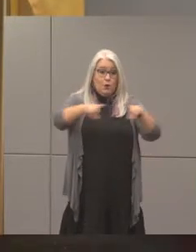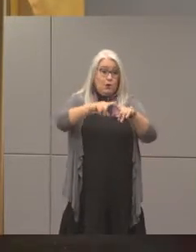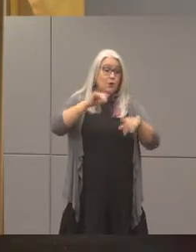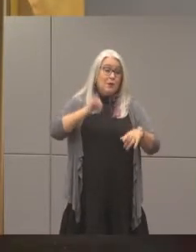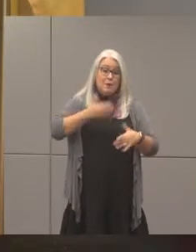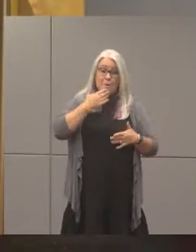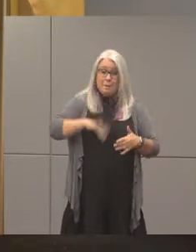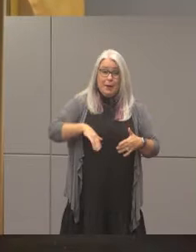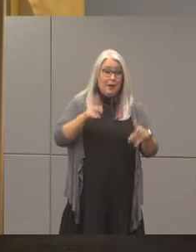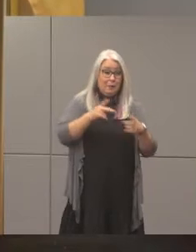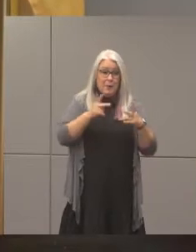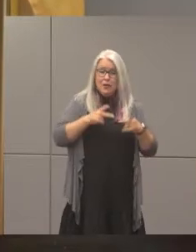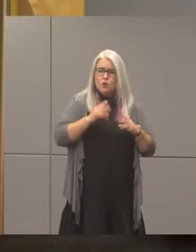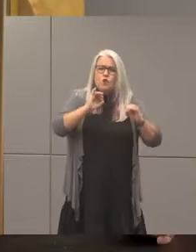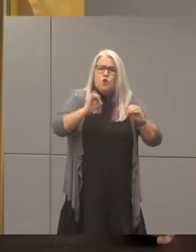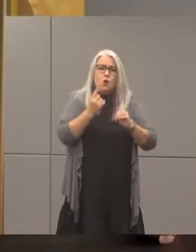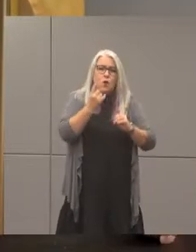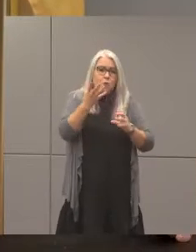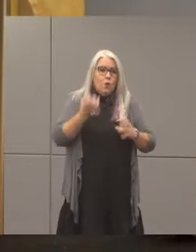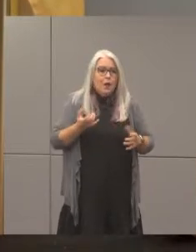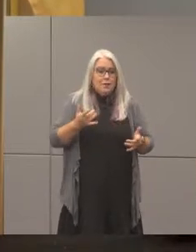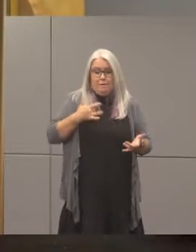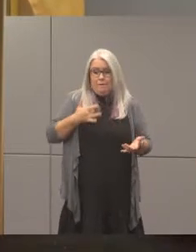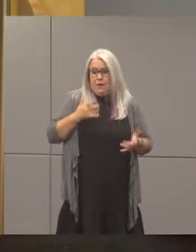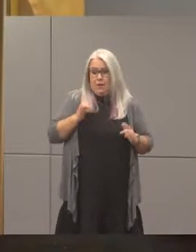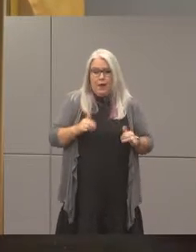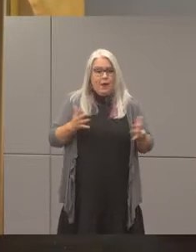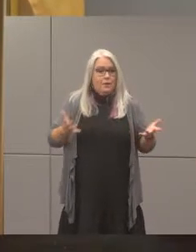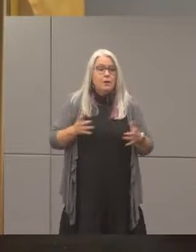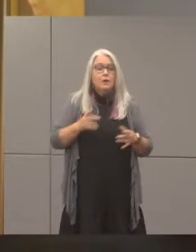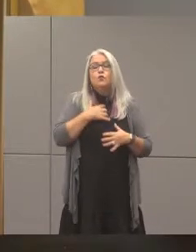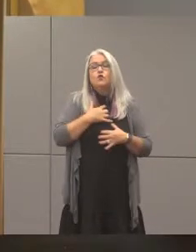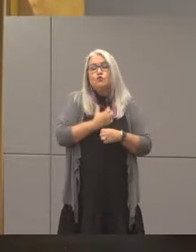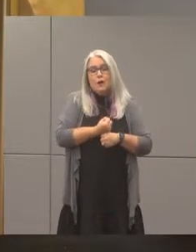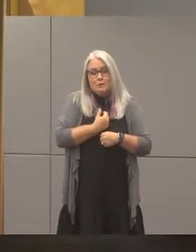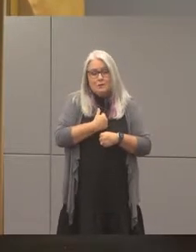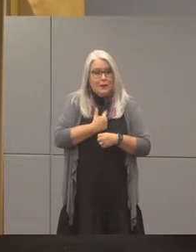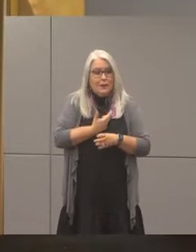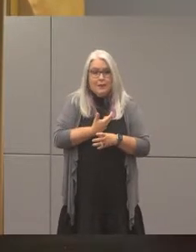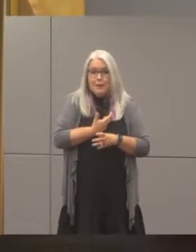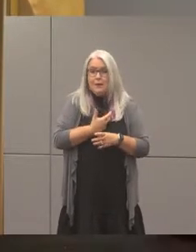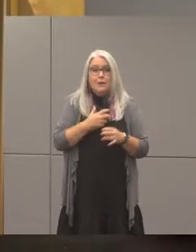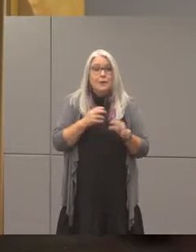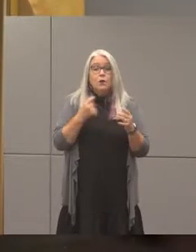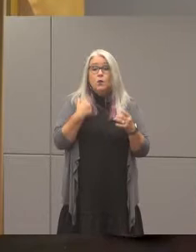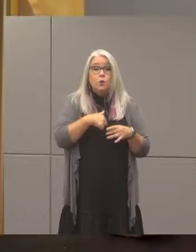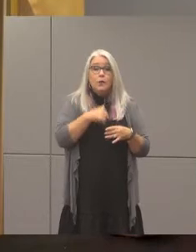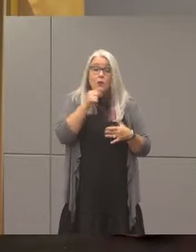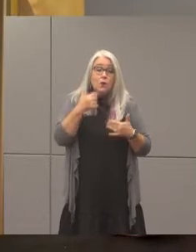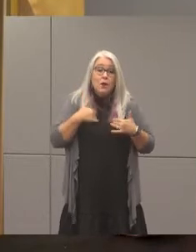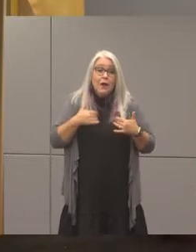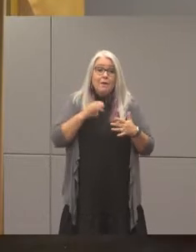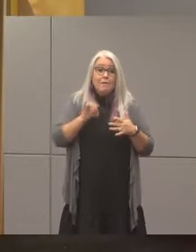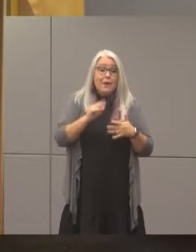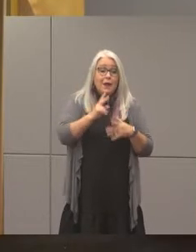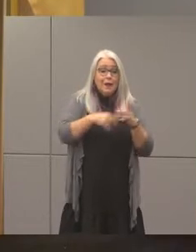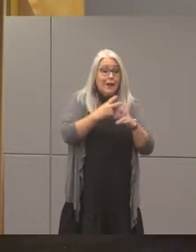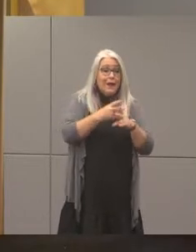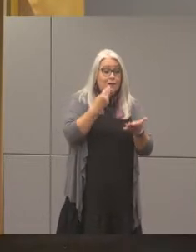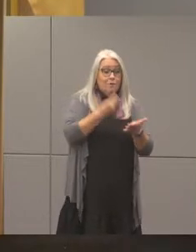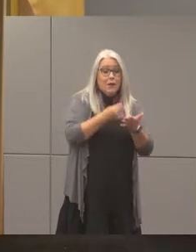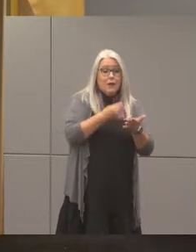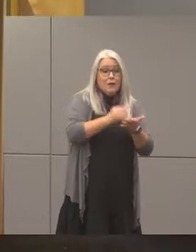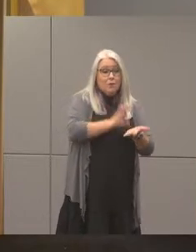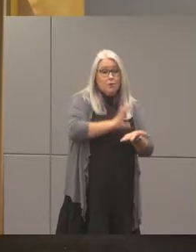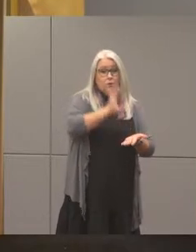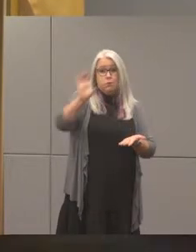in a bad place. Nobody wants to do that. Trust me on that one. We don't have money like that. We're taking a